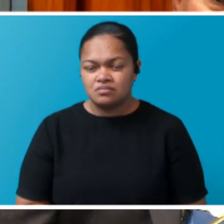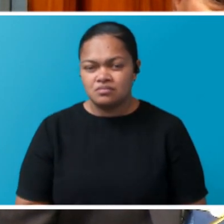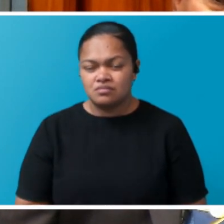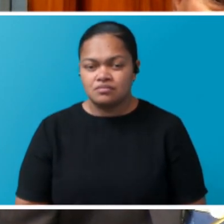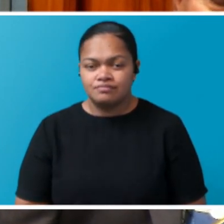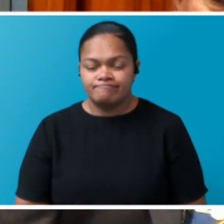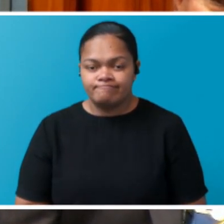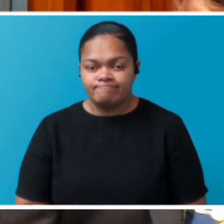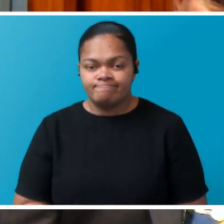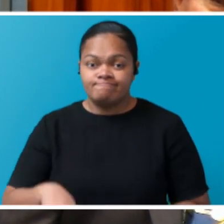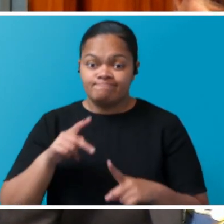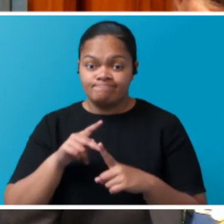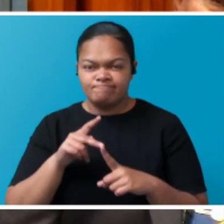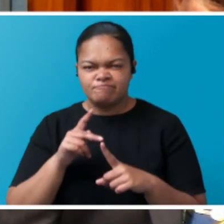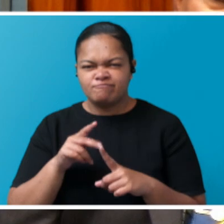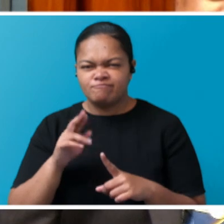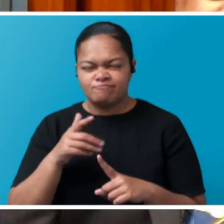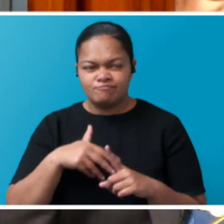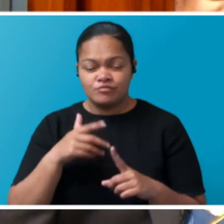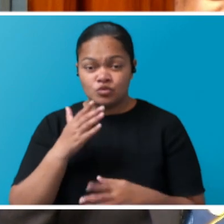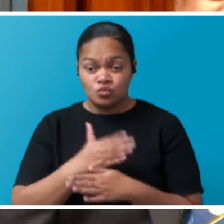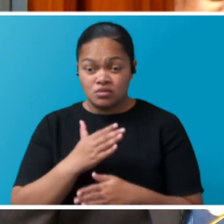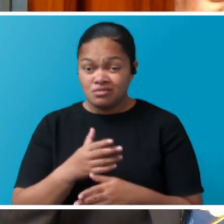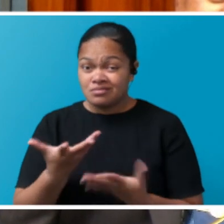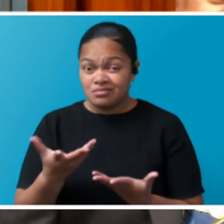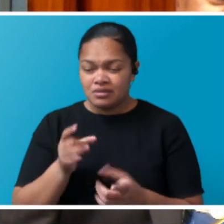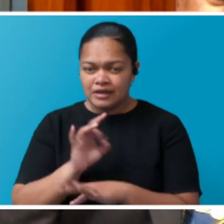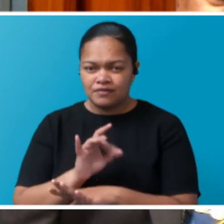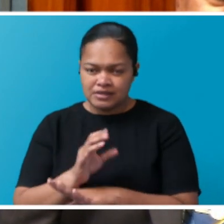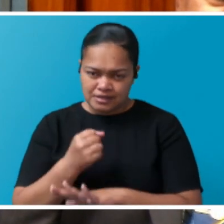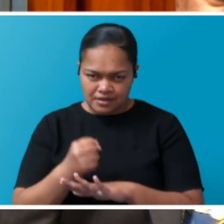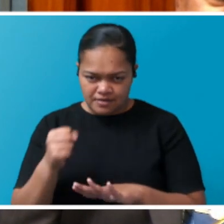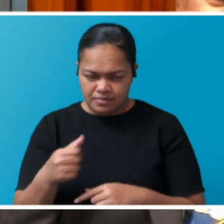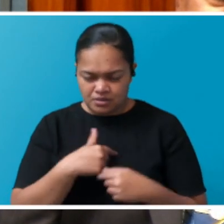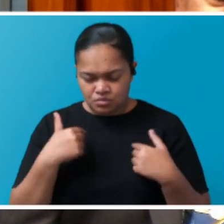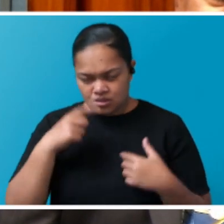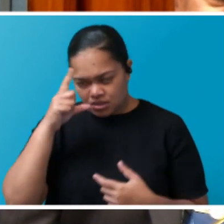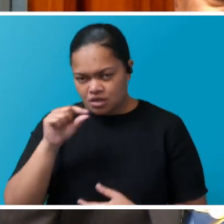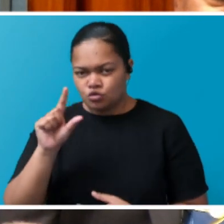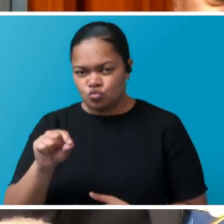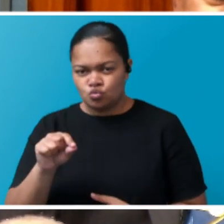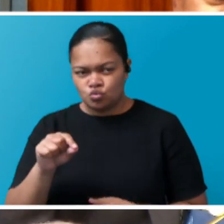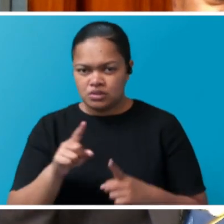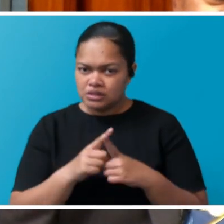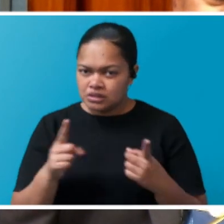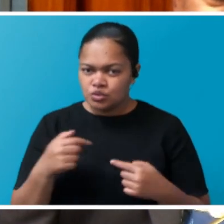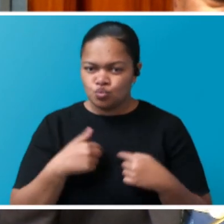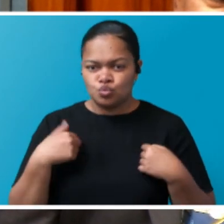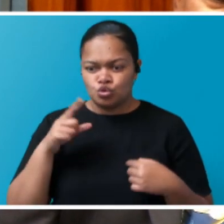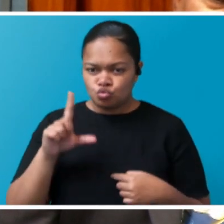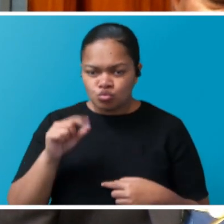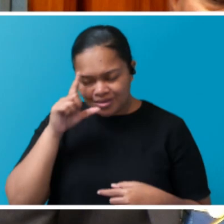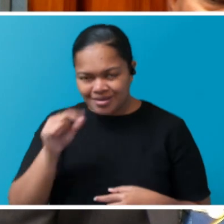the work done by the ADB consultant is to advise government on some things that we can do at the moment, things that we need to do to address some of the issues